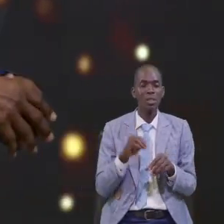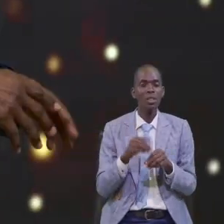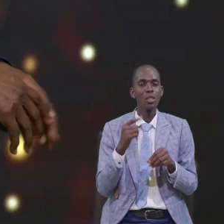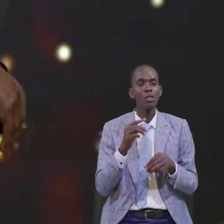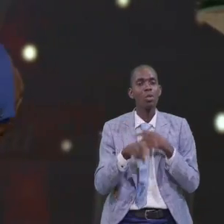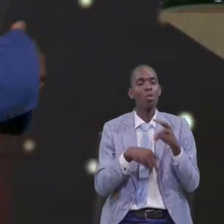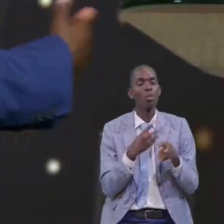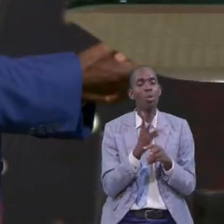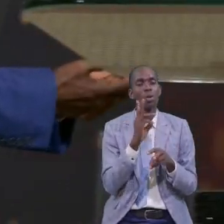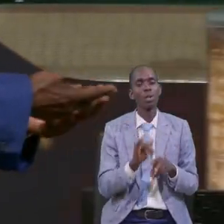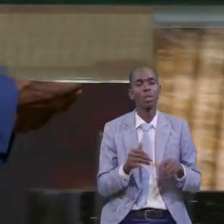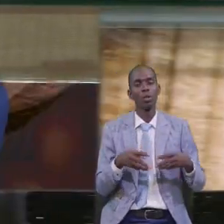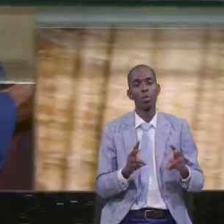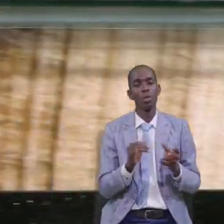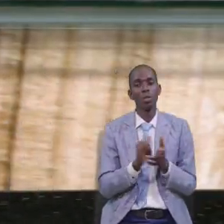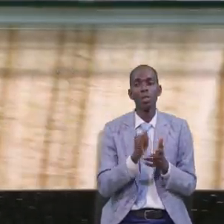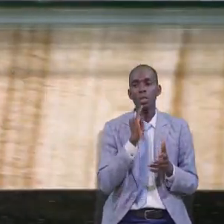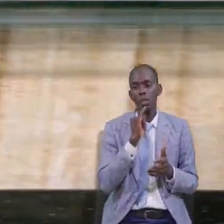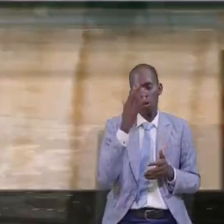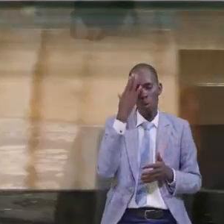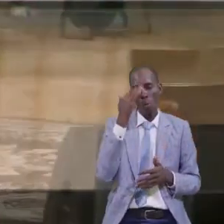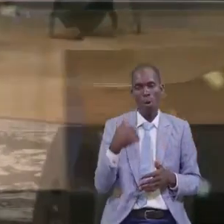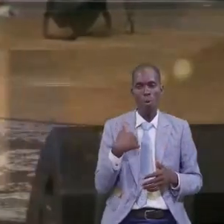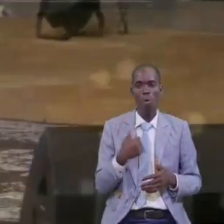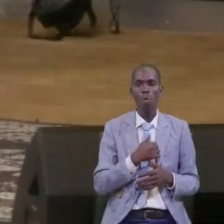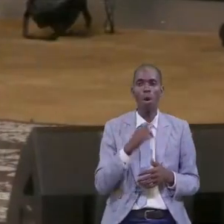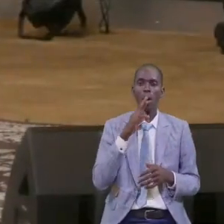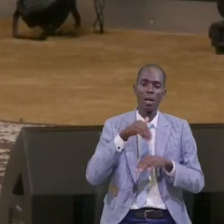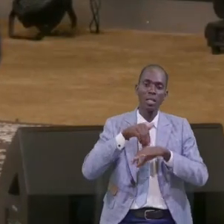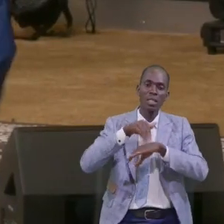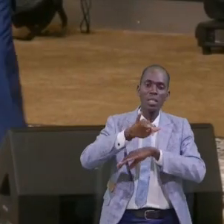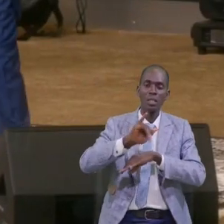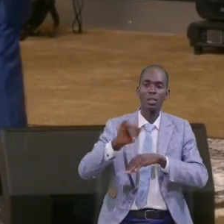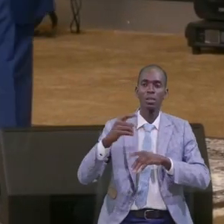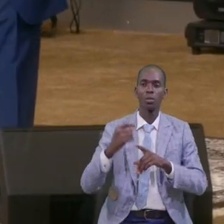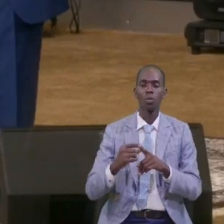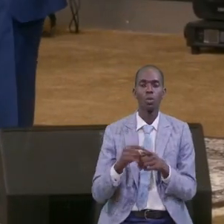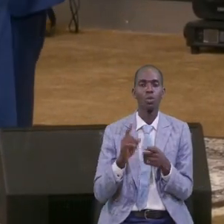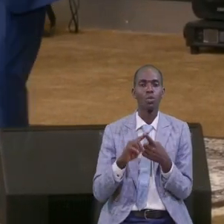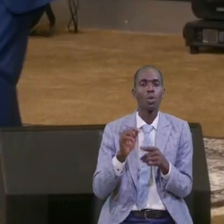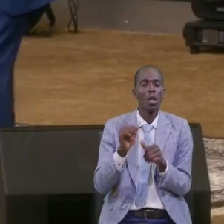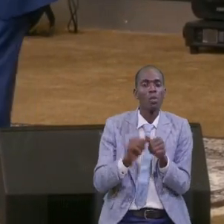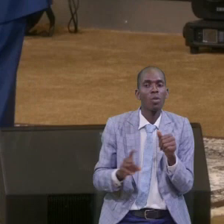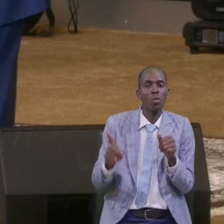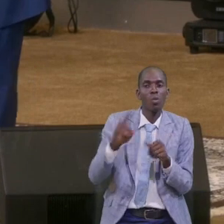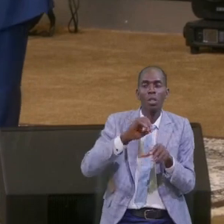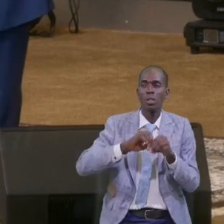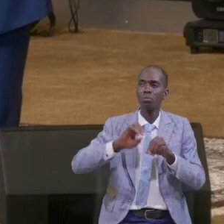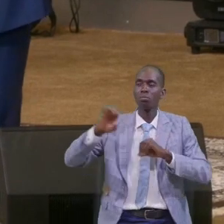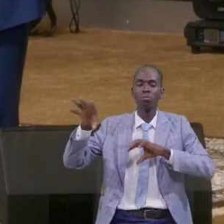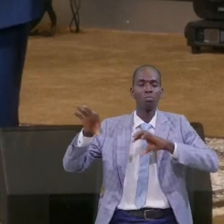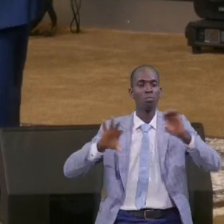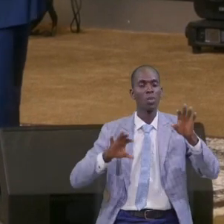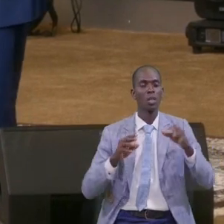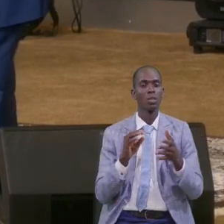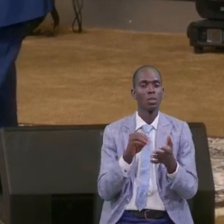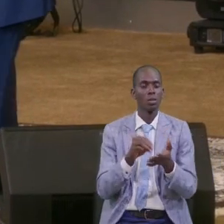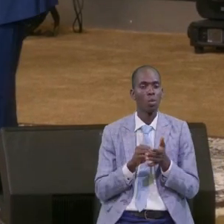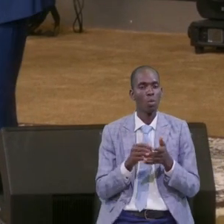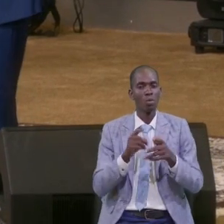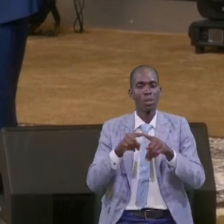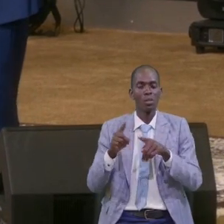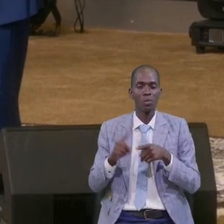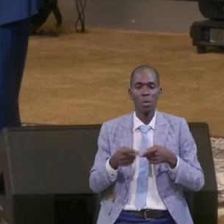reason why we're sending the word to those who are scattered abroad in their adventure.